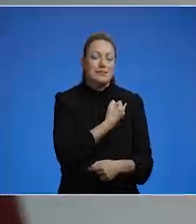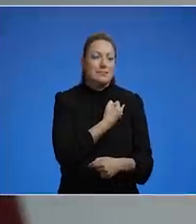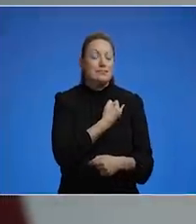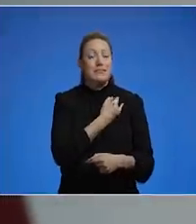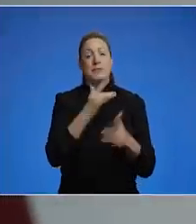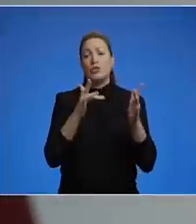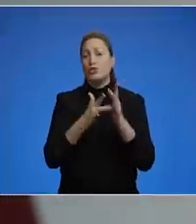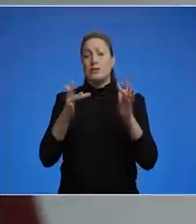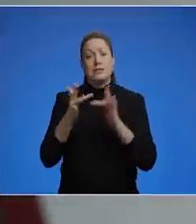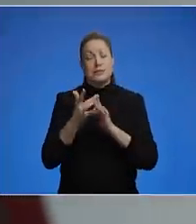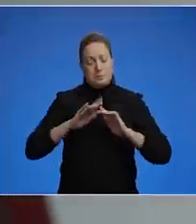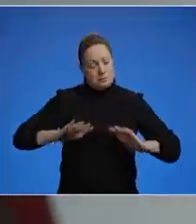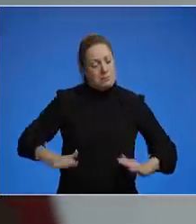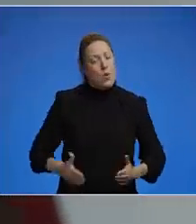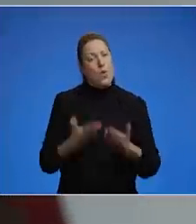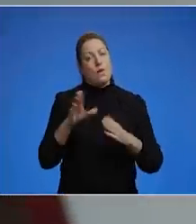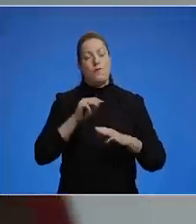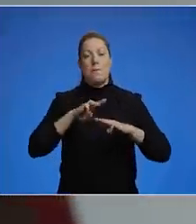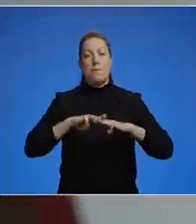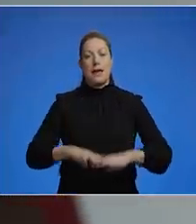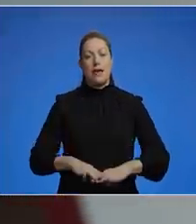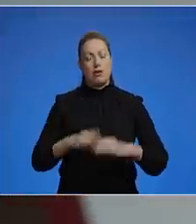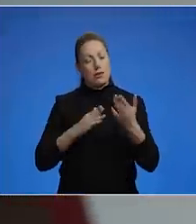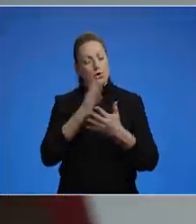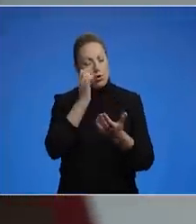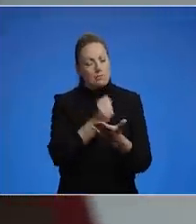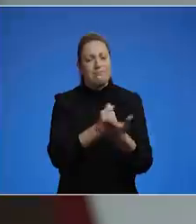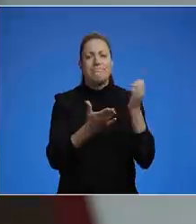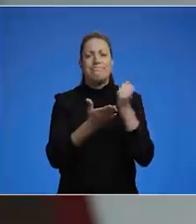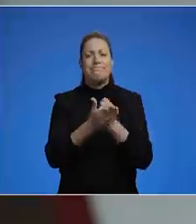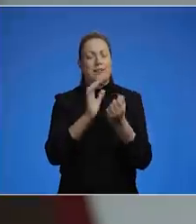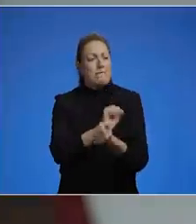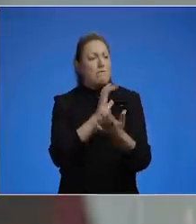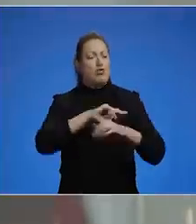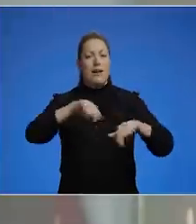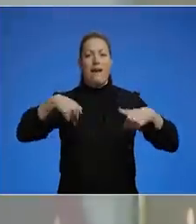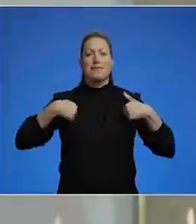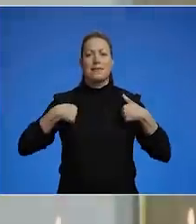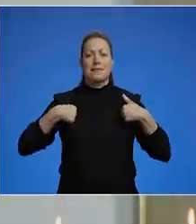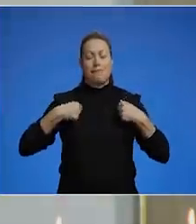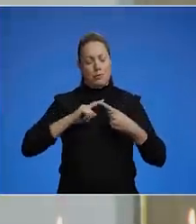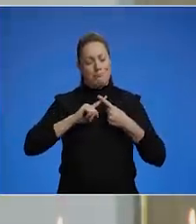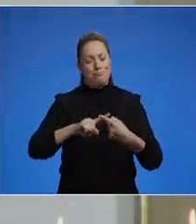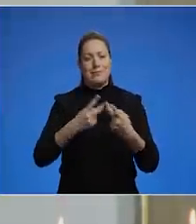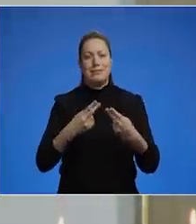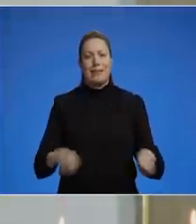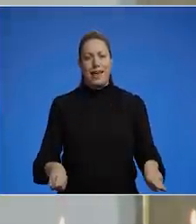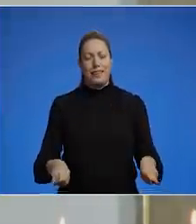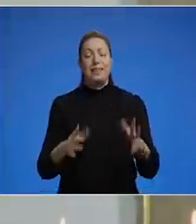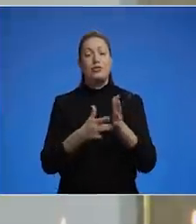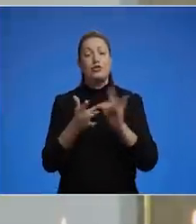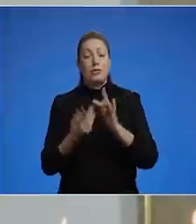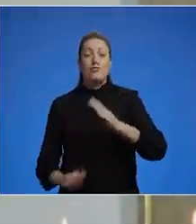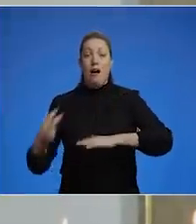himself and was born of the Virgin. By the passion of the cross he freed us from unending death, and by rising from the